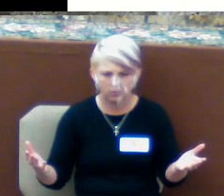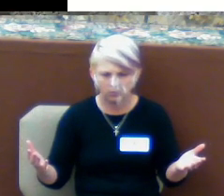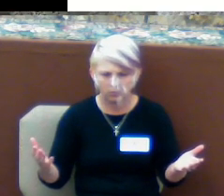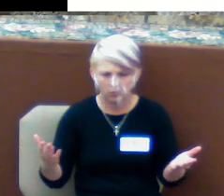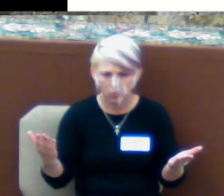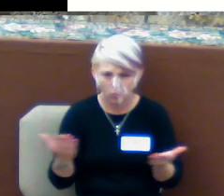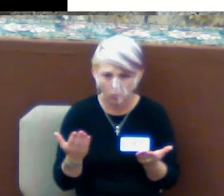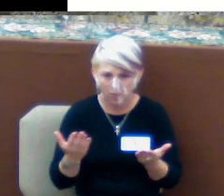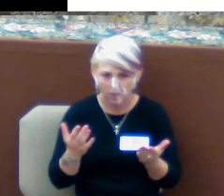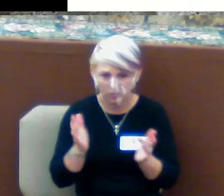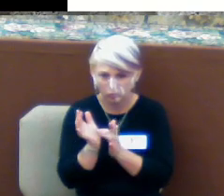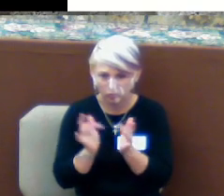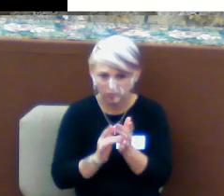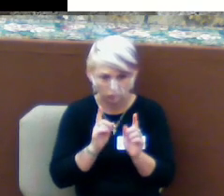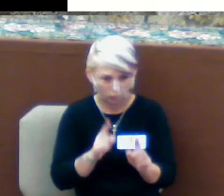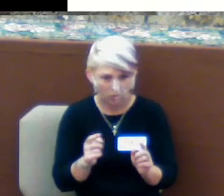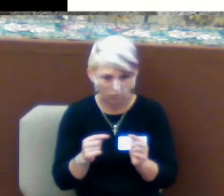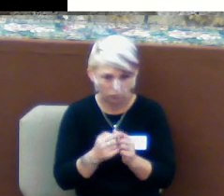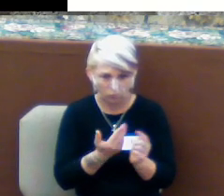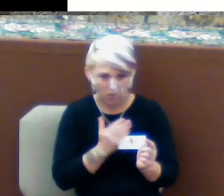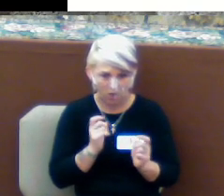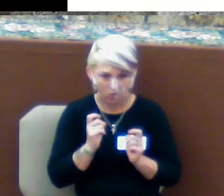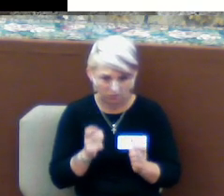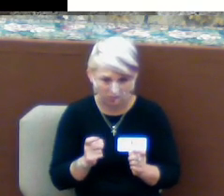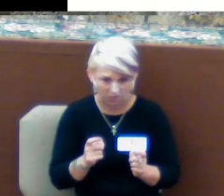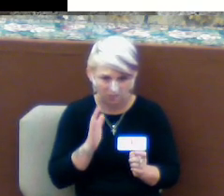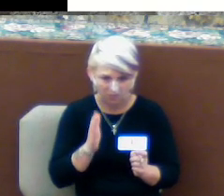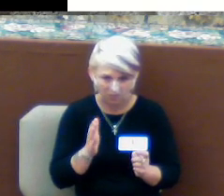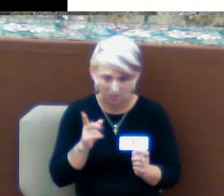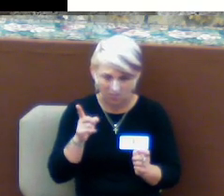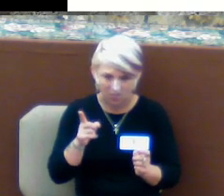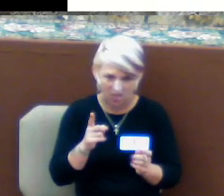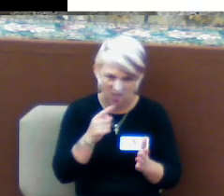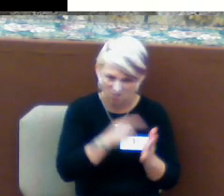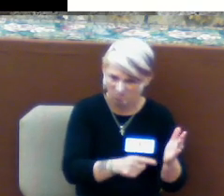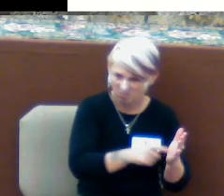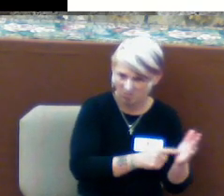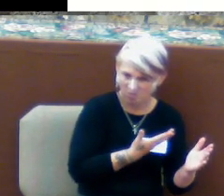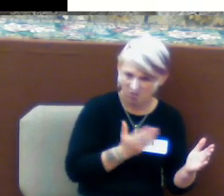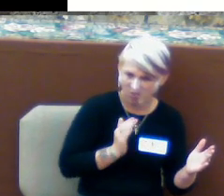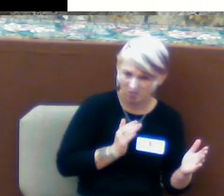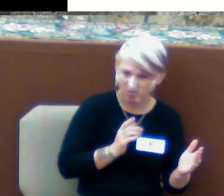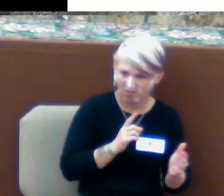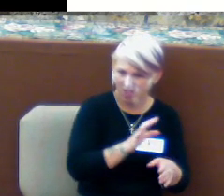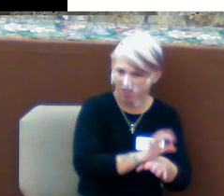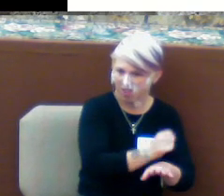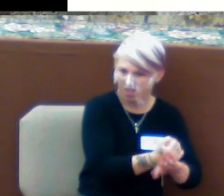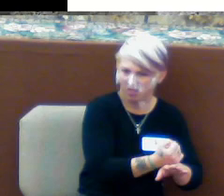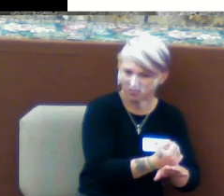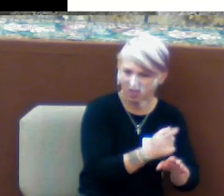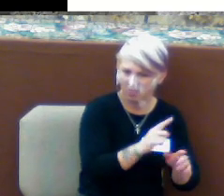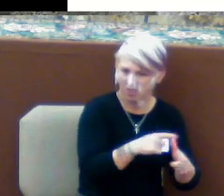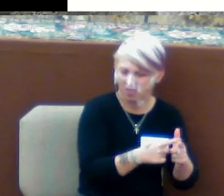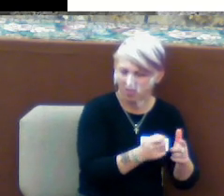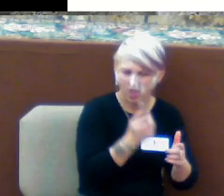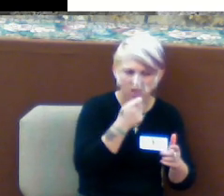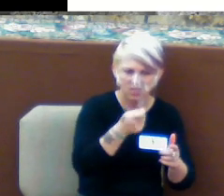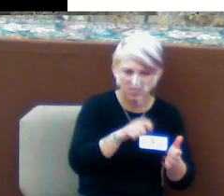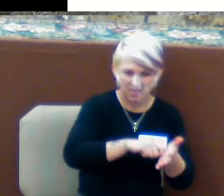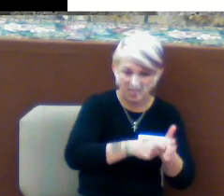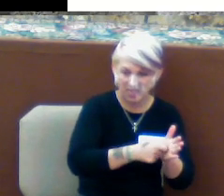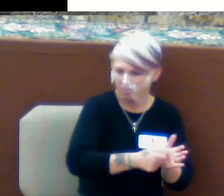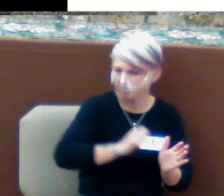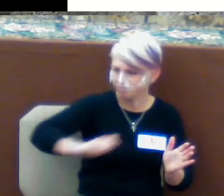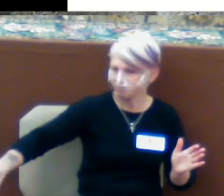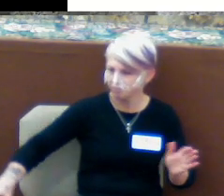Jesus' response to our sin? Does he condemn us? Does he lock us up and throw away the key? Do you remember what